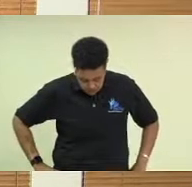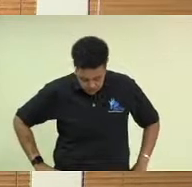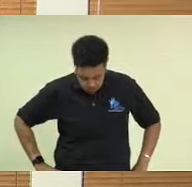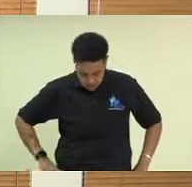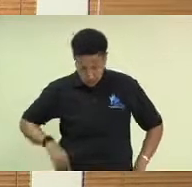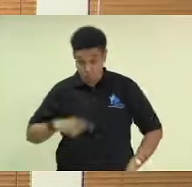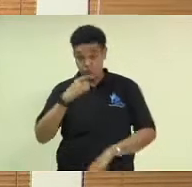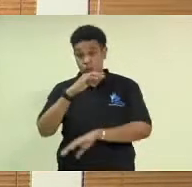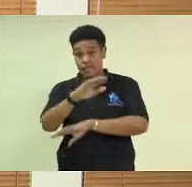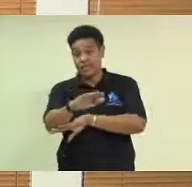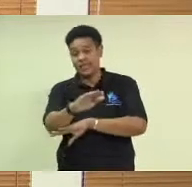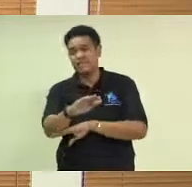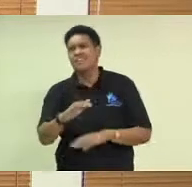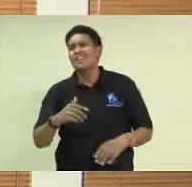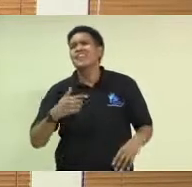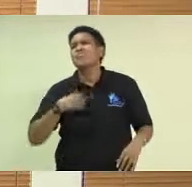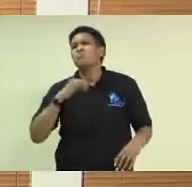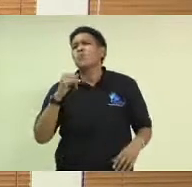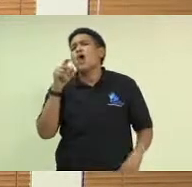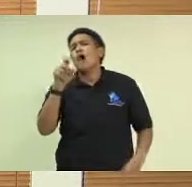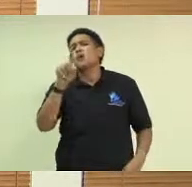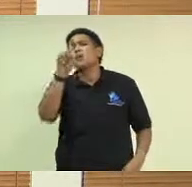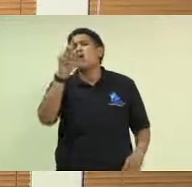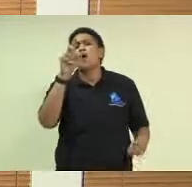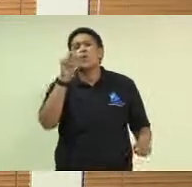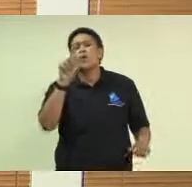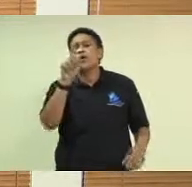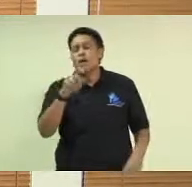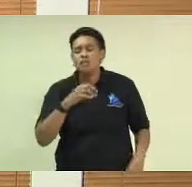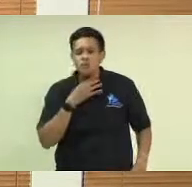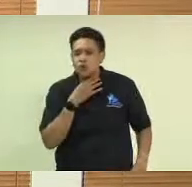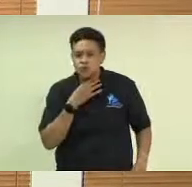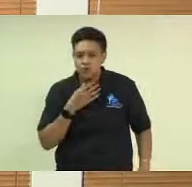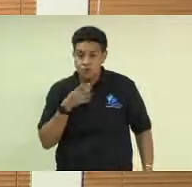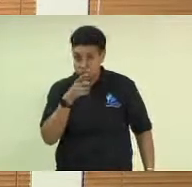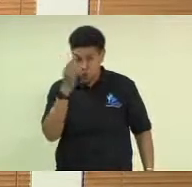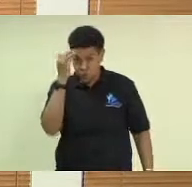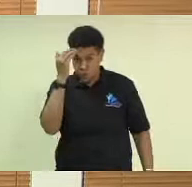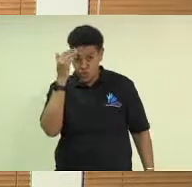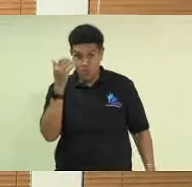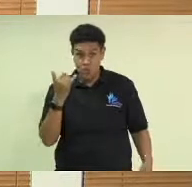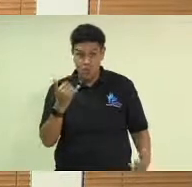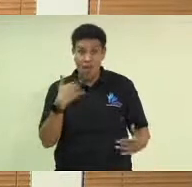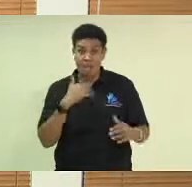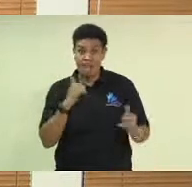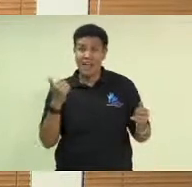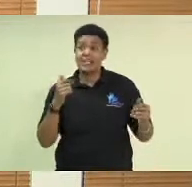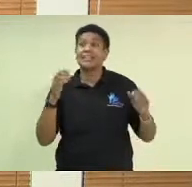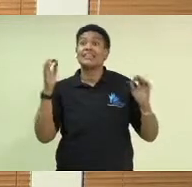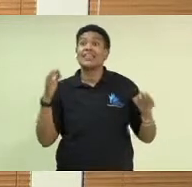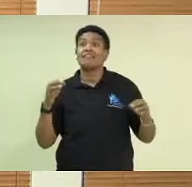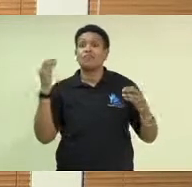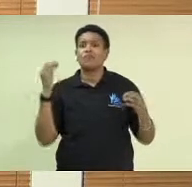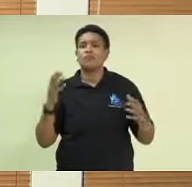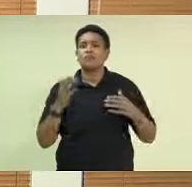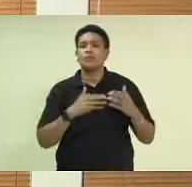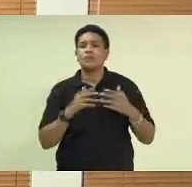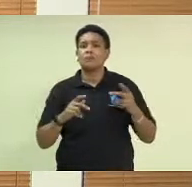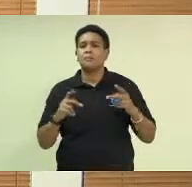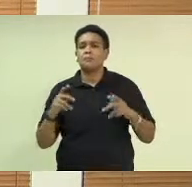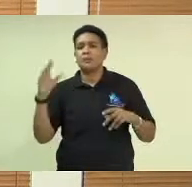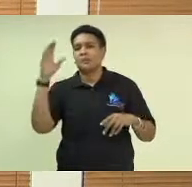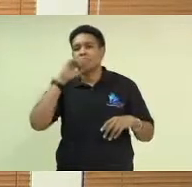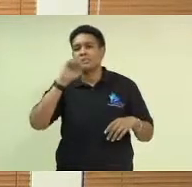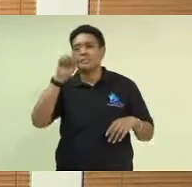Good evening. I'm just asking one quick question. Do you now have any definite information on whether people are missing